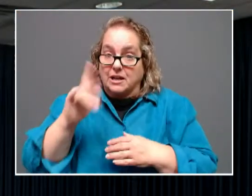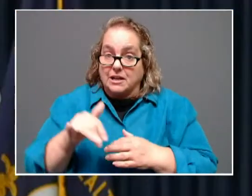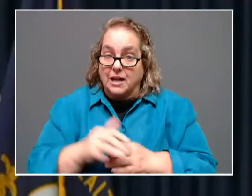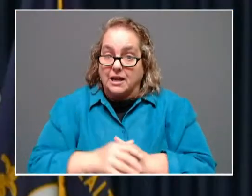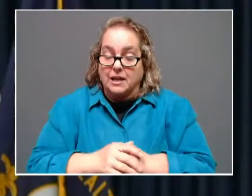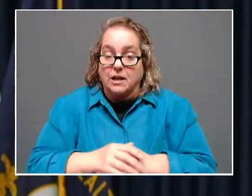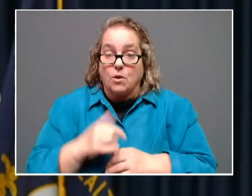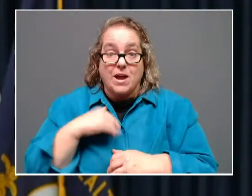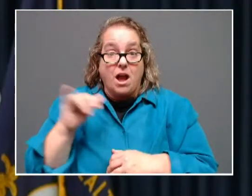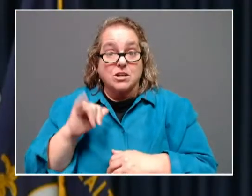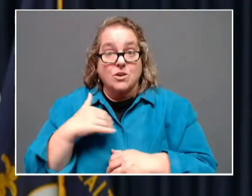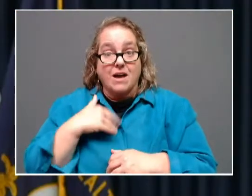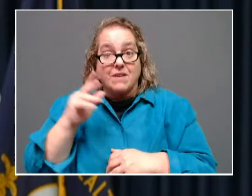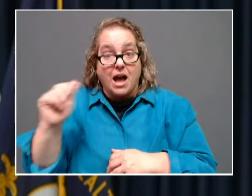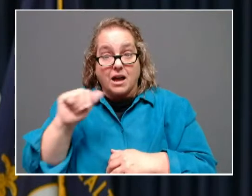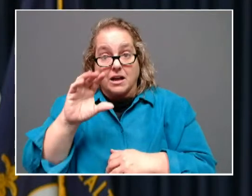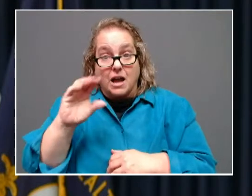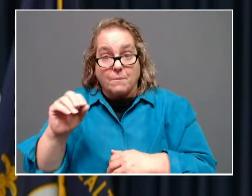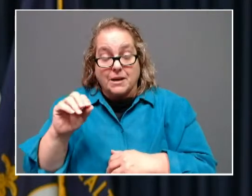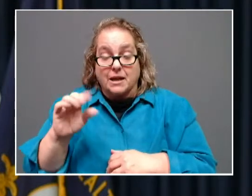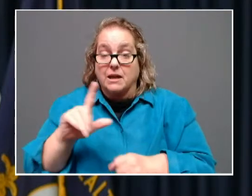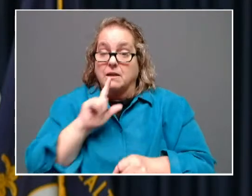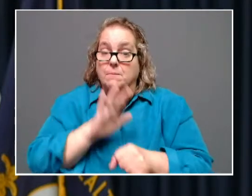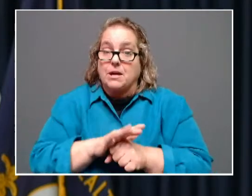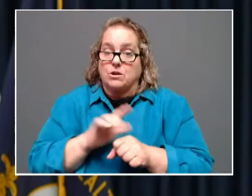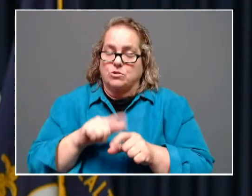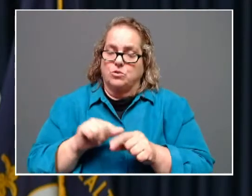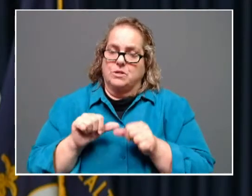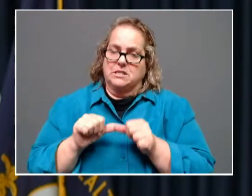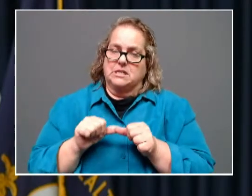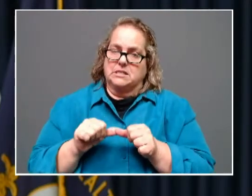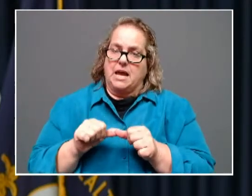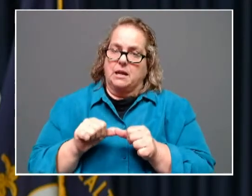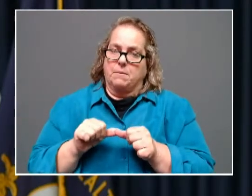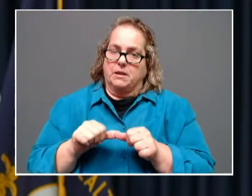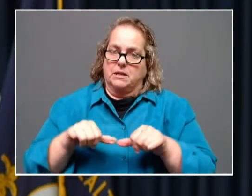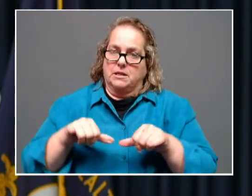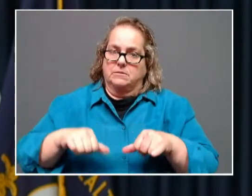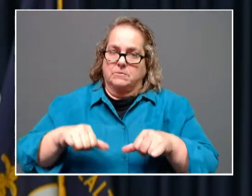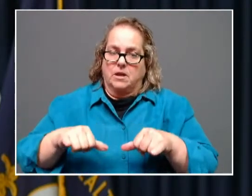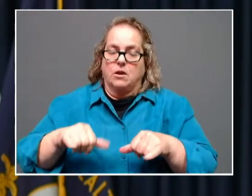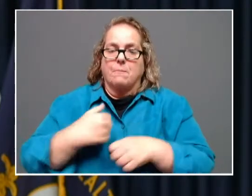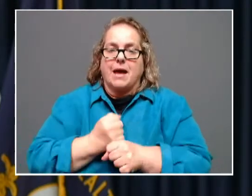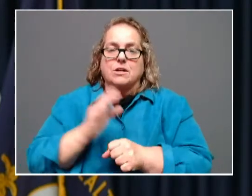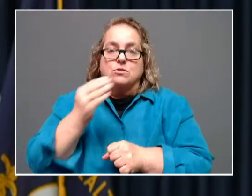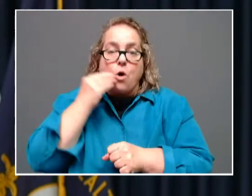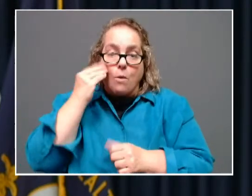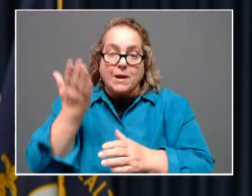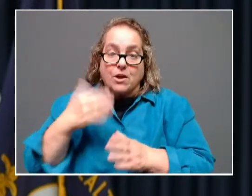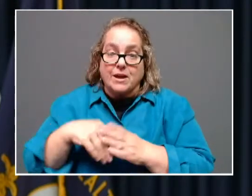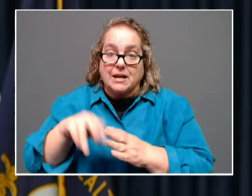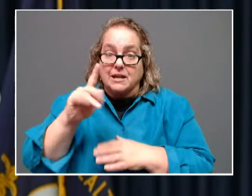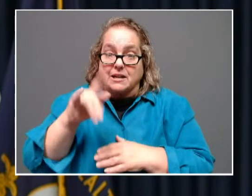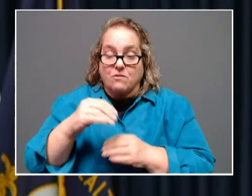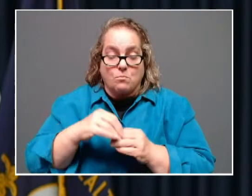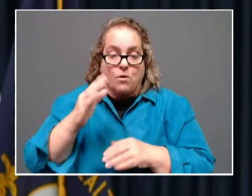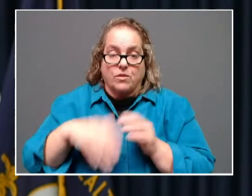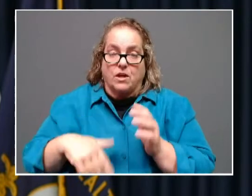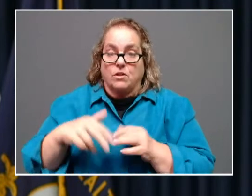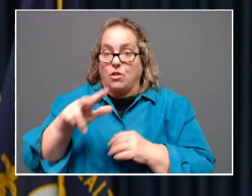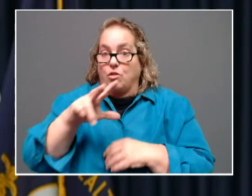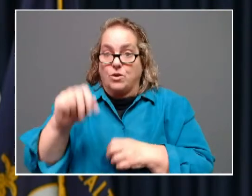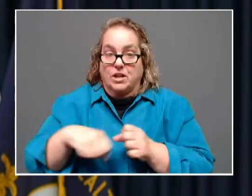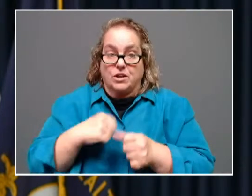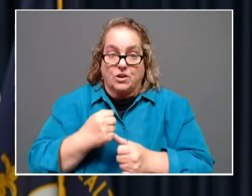company committed to sustainability that's made its home in Kentucky for more than 3 decades. On Tuesday, Lieutenant Governor Jacqueline